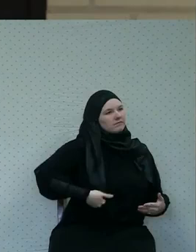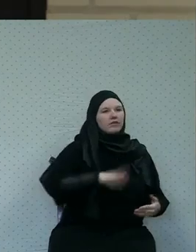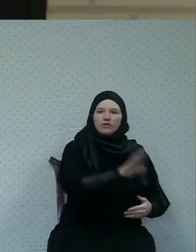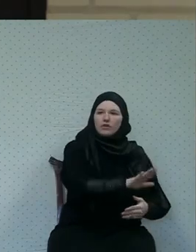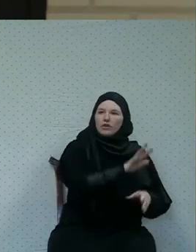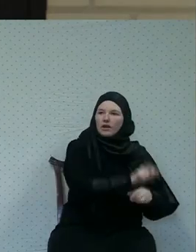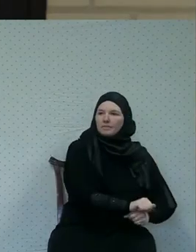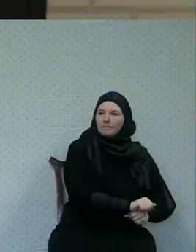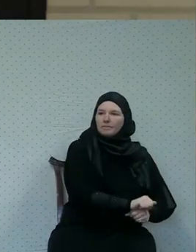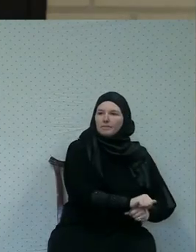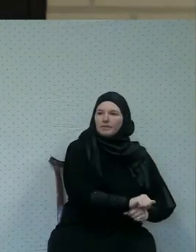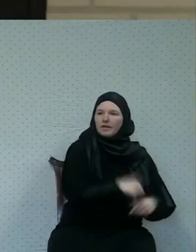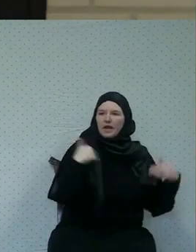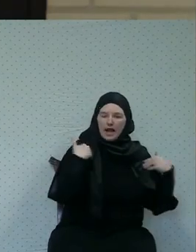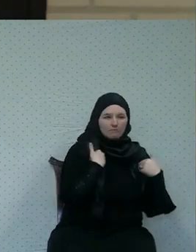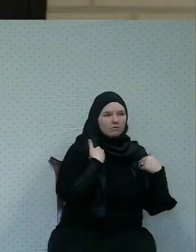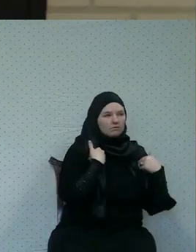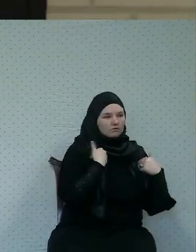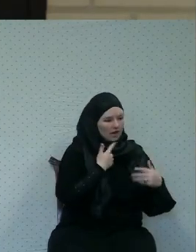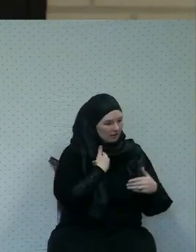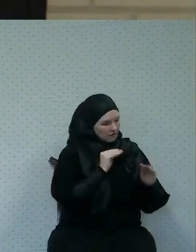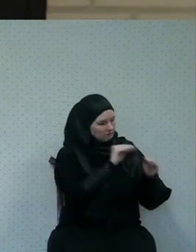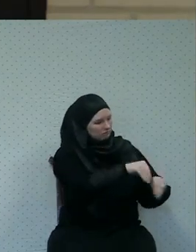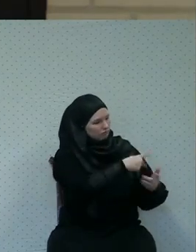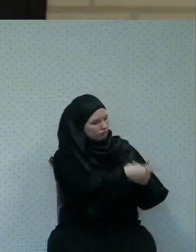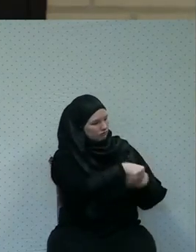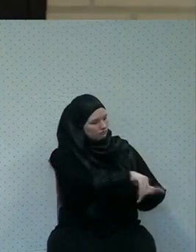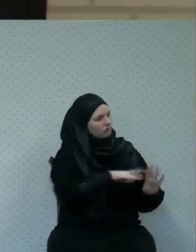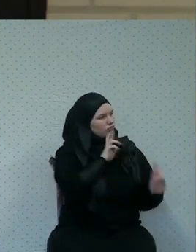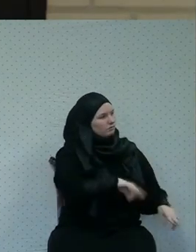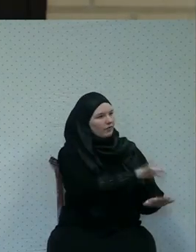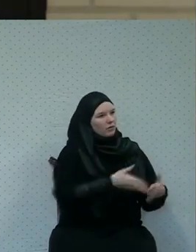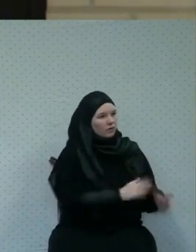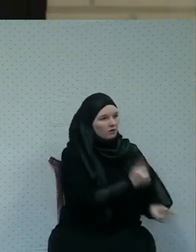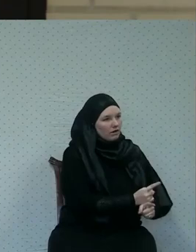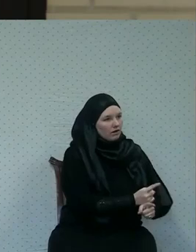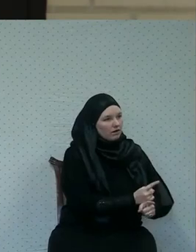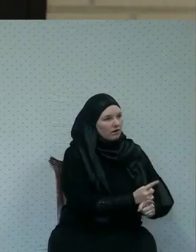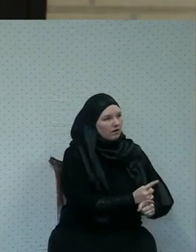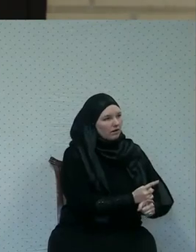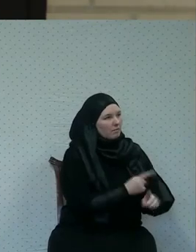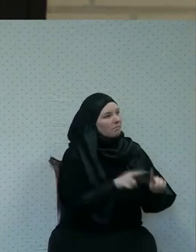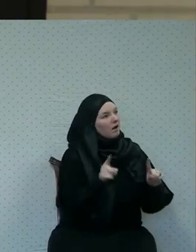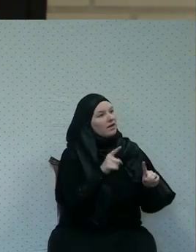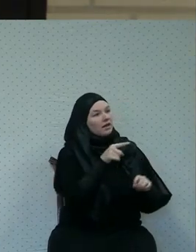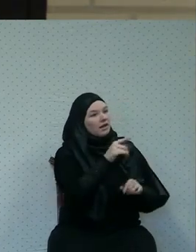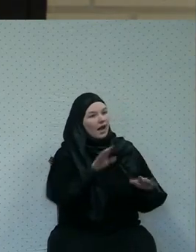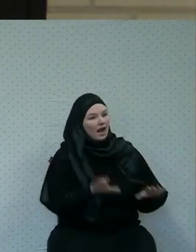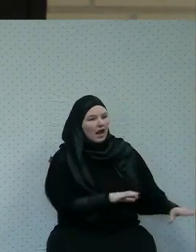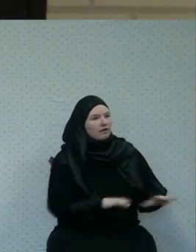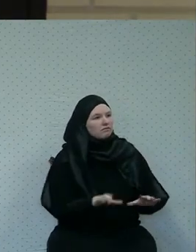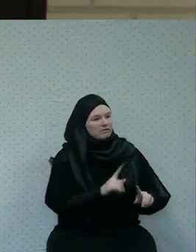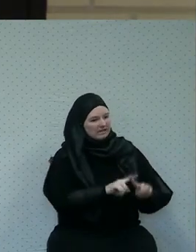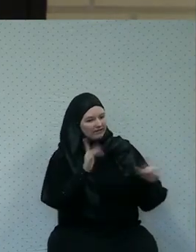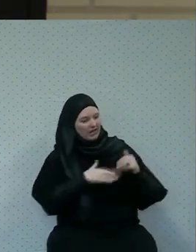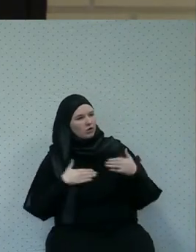Animals respond to Allah subhanahu wa ta'ala. So brothers and sisters, if I leave you today only